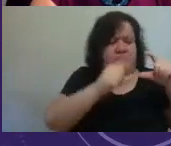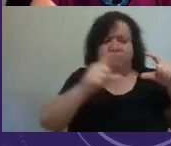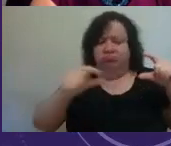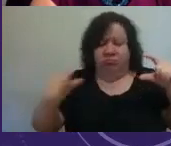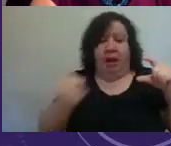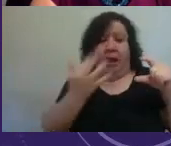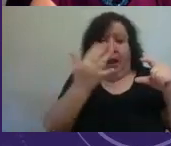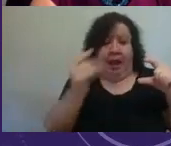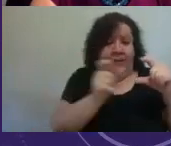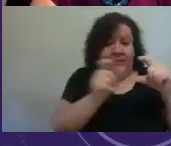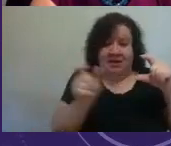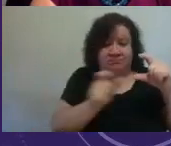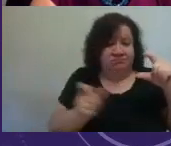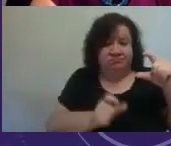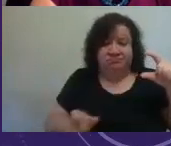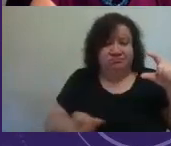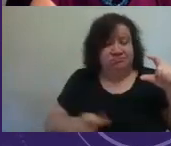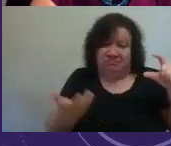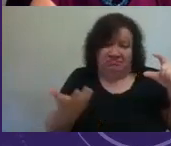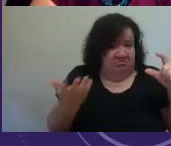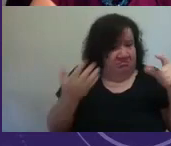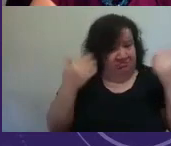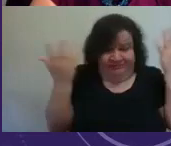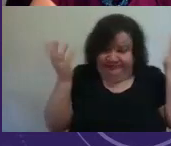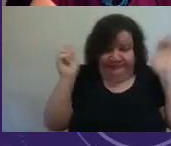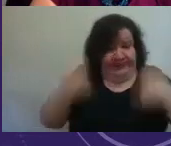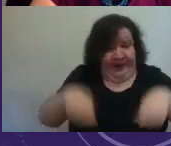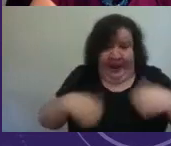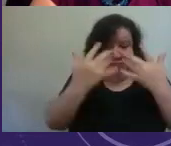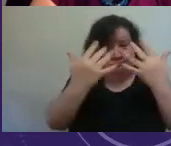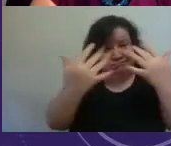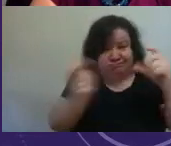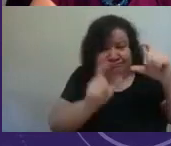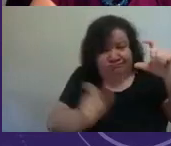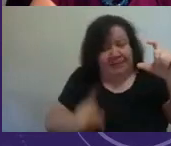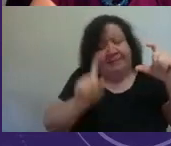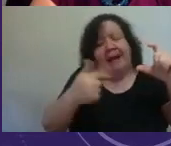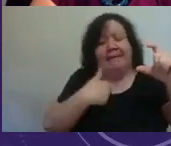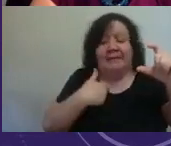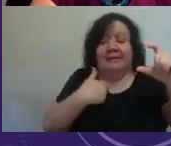want to be descriptive. Alt text is typically 100 characters. The